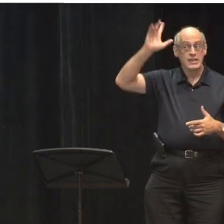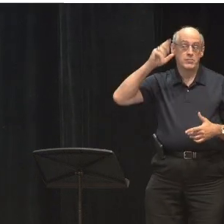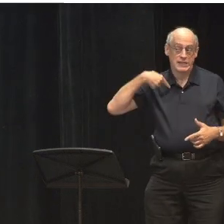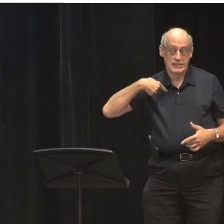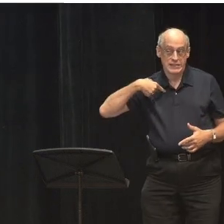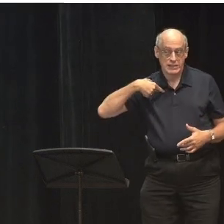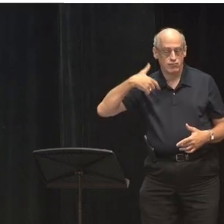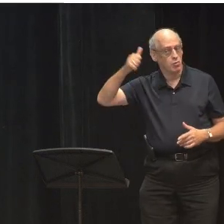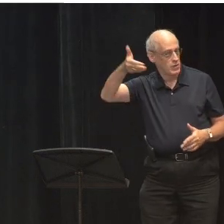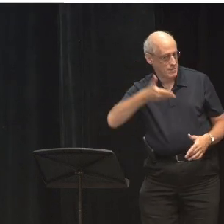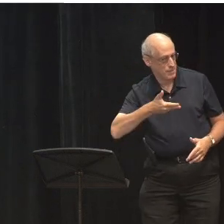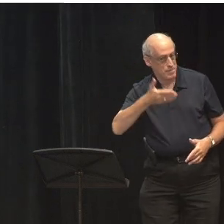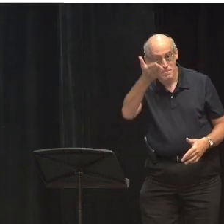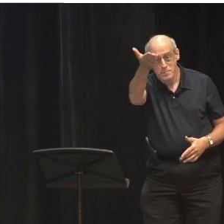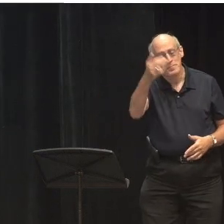me? Welcome.